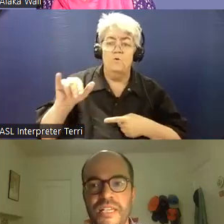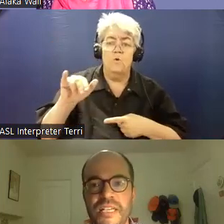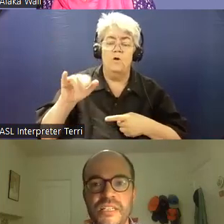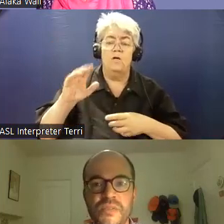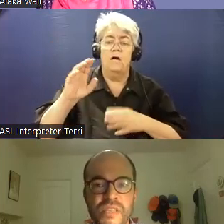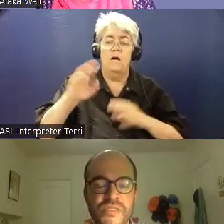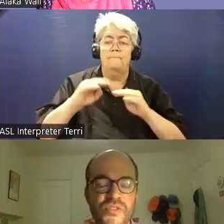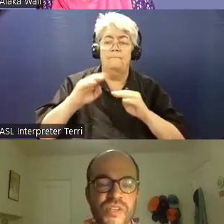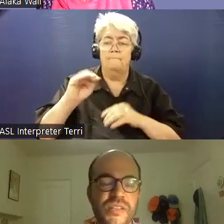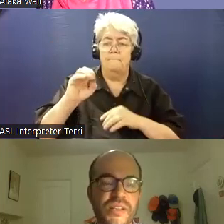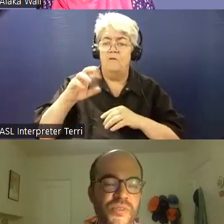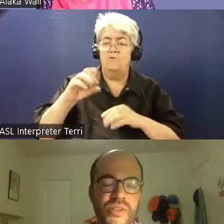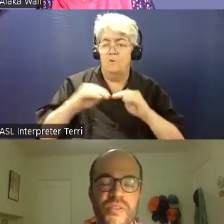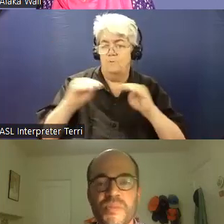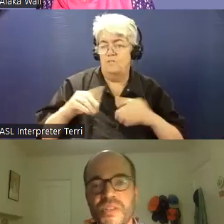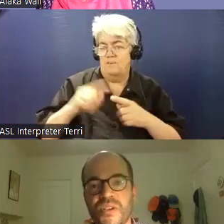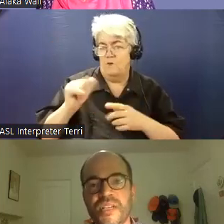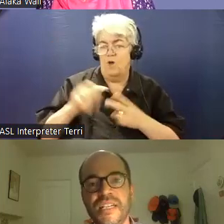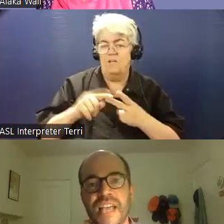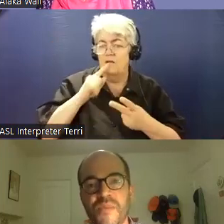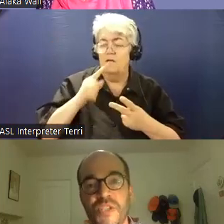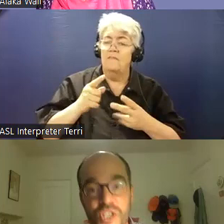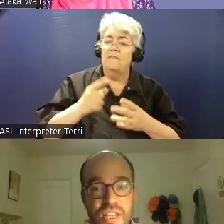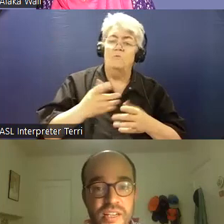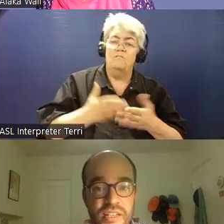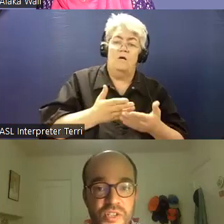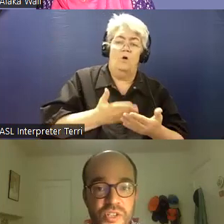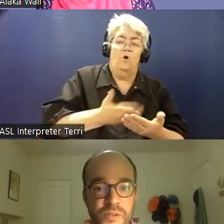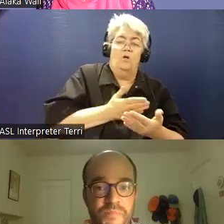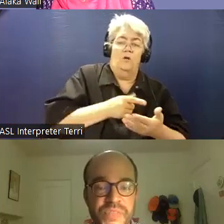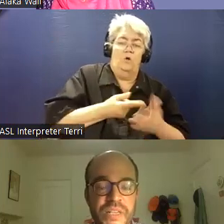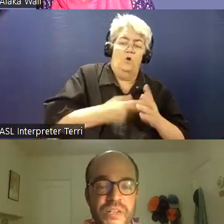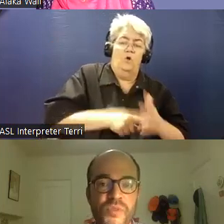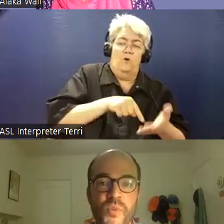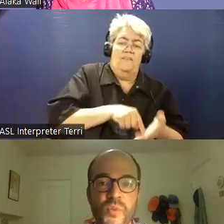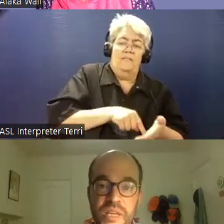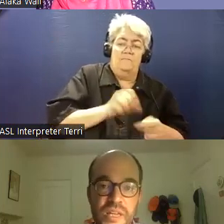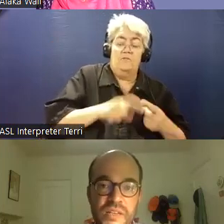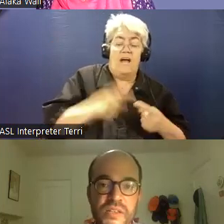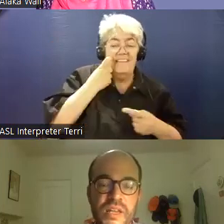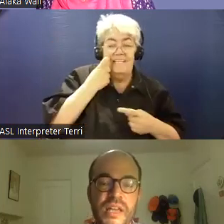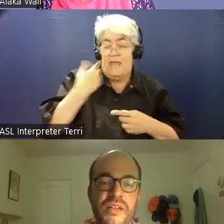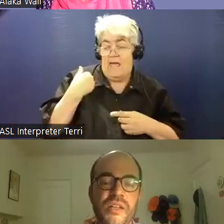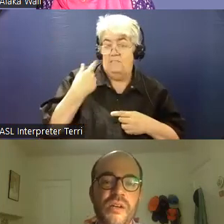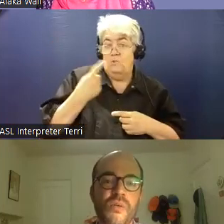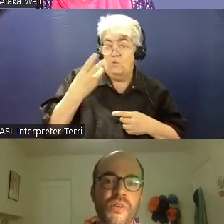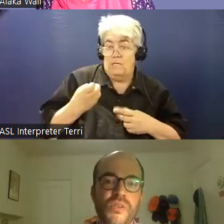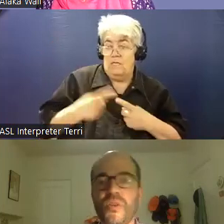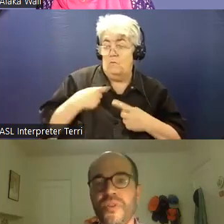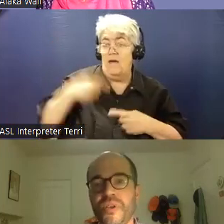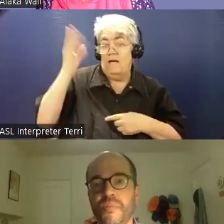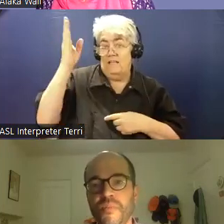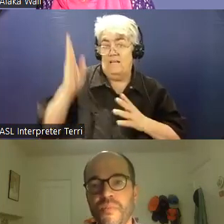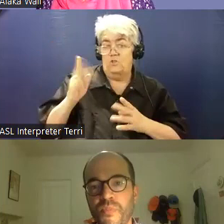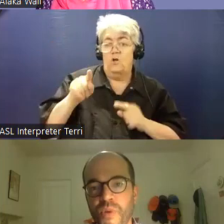the early 20th century. That was earlier this semester. And we just had a lecture over the weekend at what is